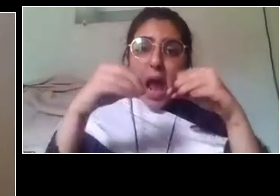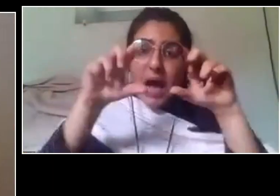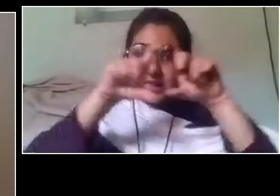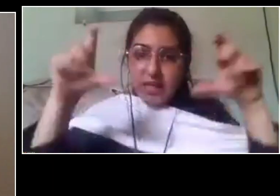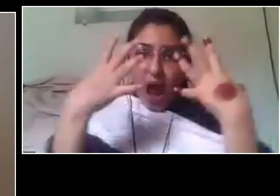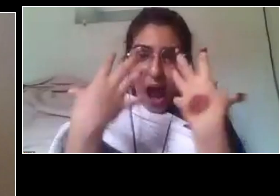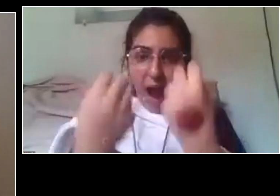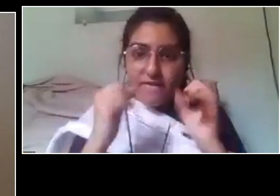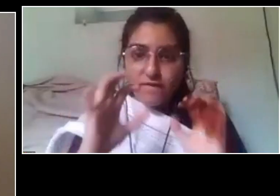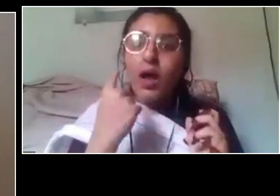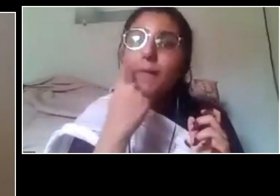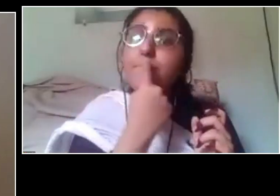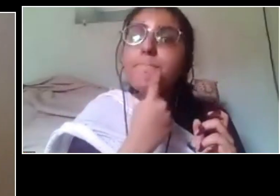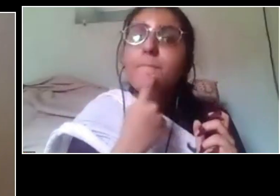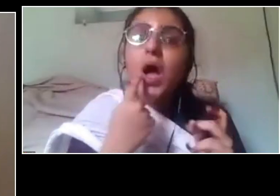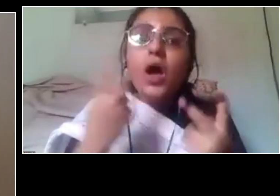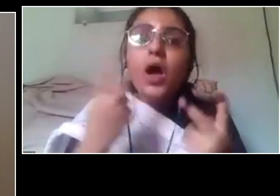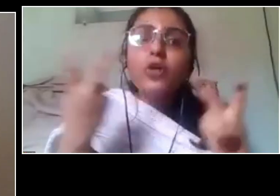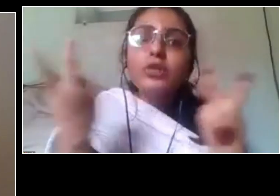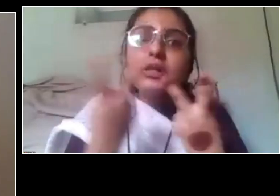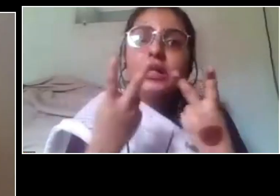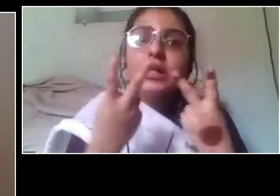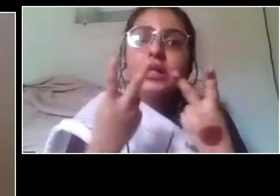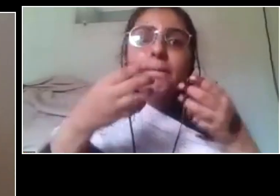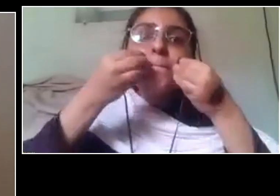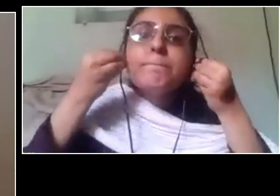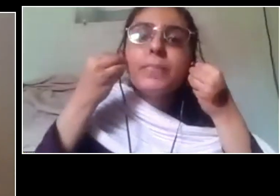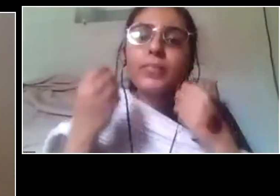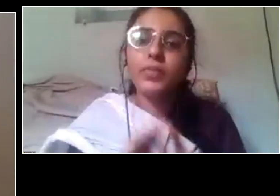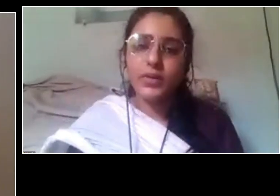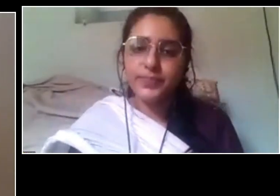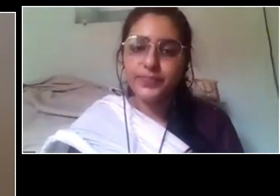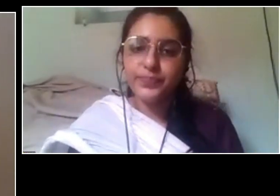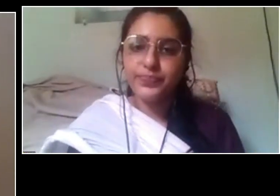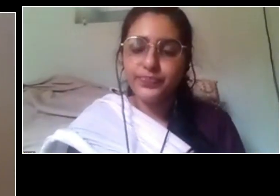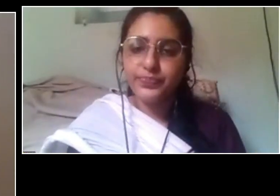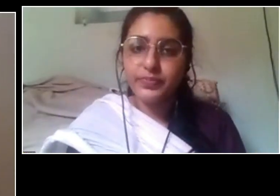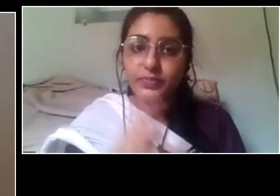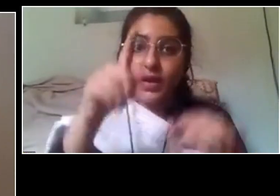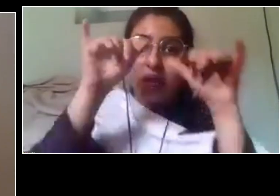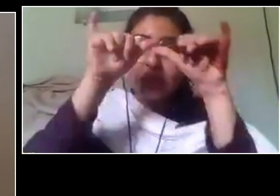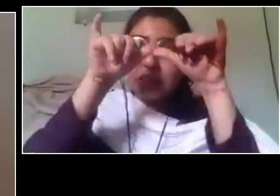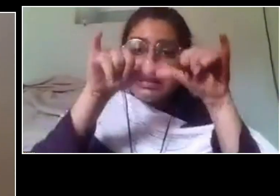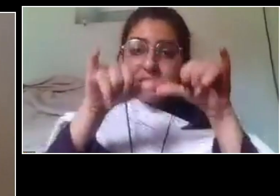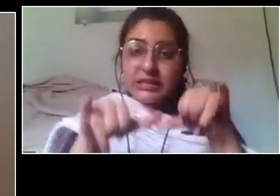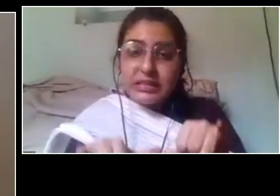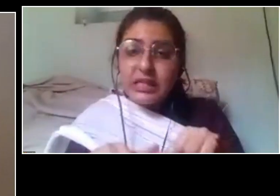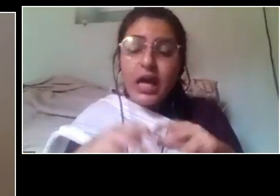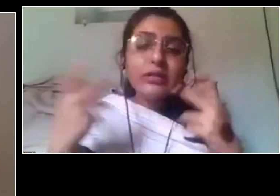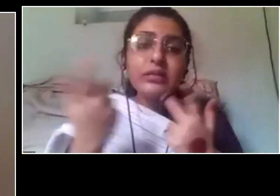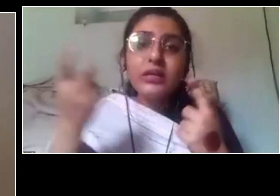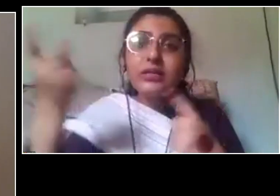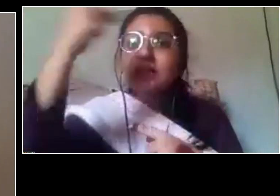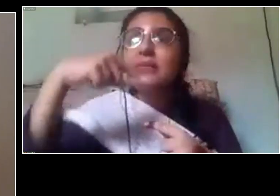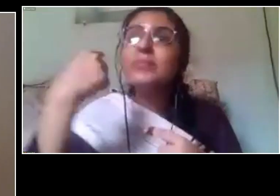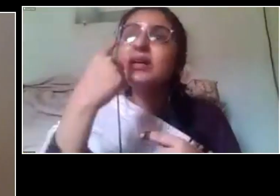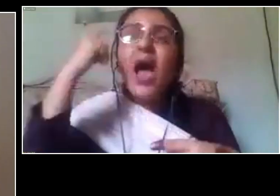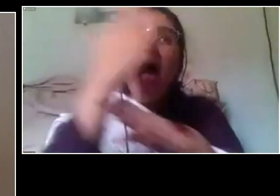mouth is. And Sarah designed this originally to help accommodate someone living with a